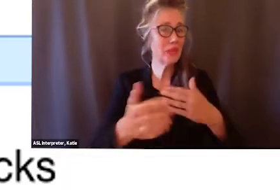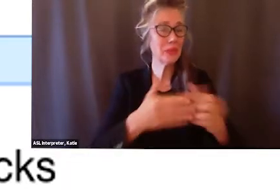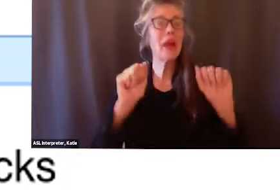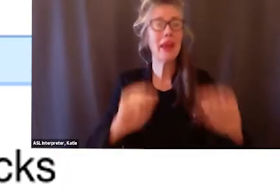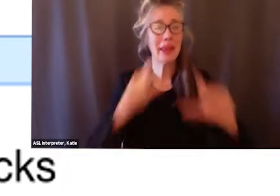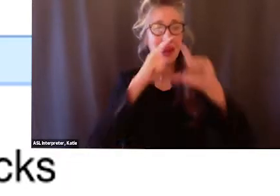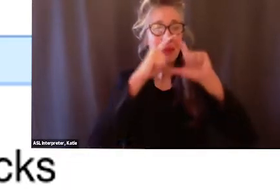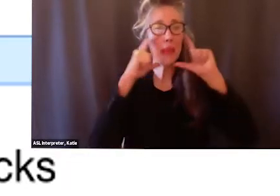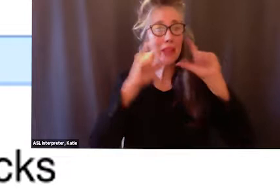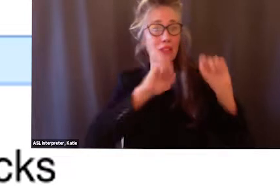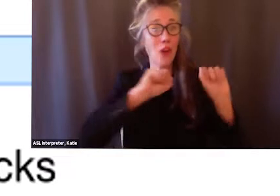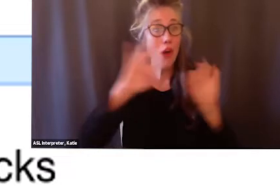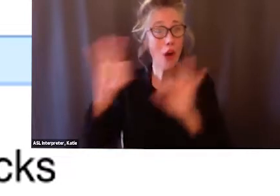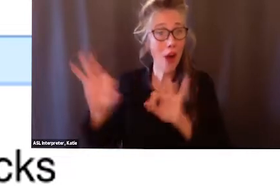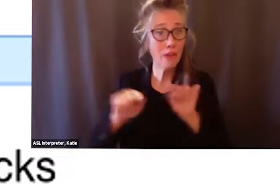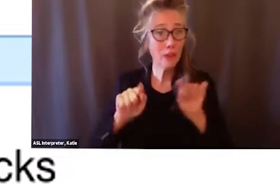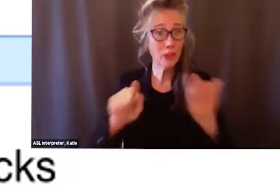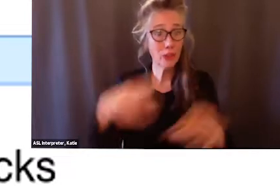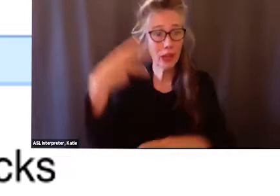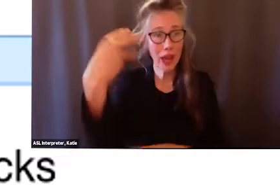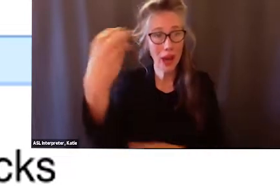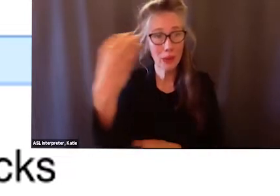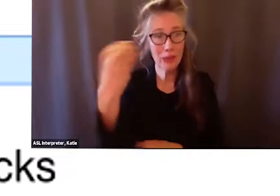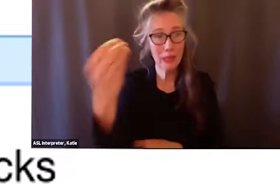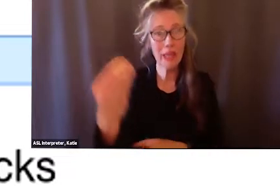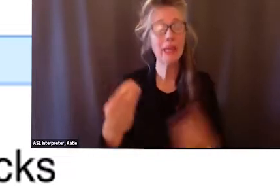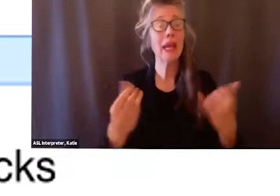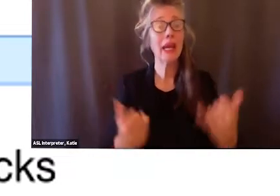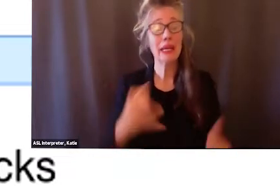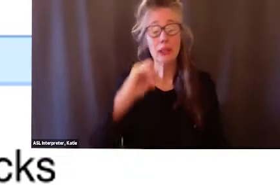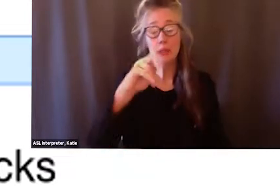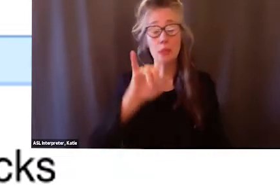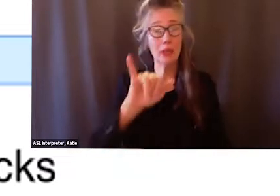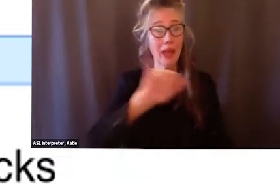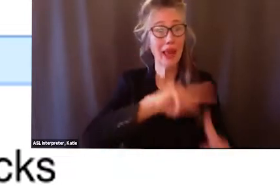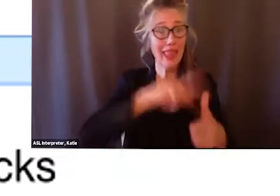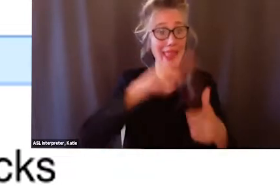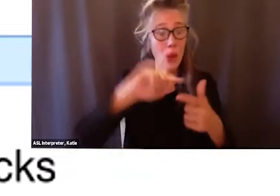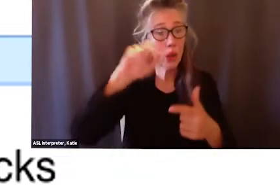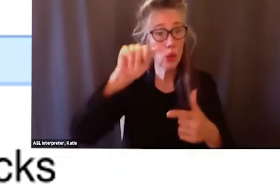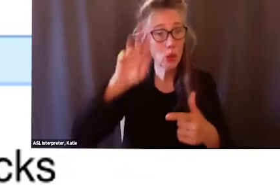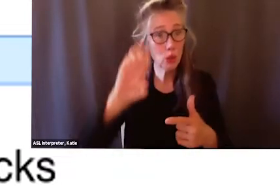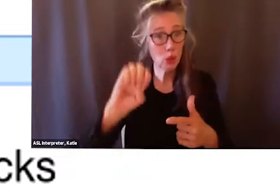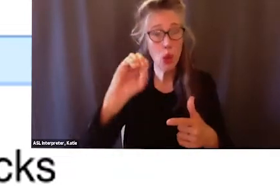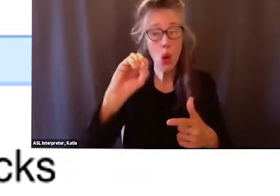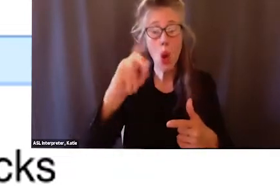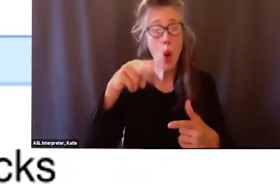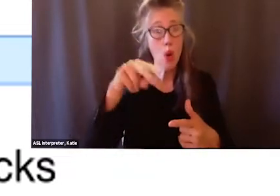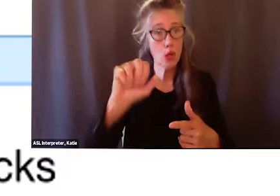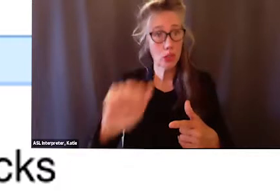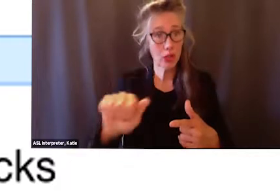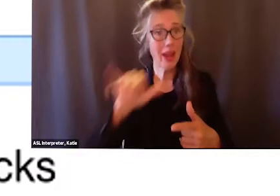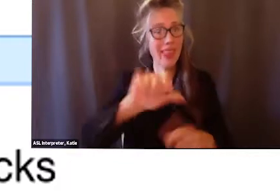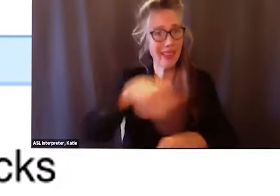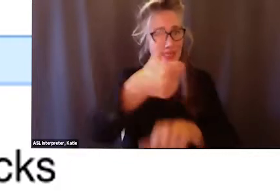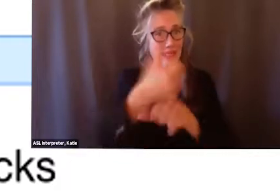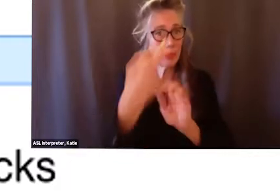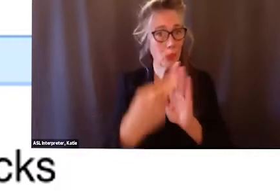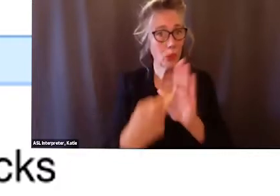17th, Cal OSHA put out new workplace guidelines that are now in effect for district offices not located on school